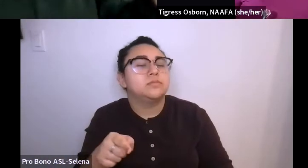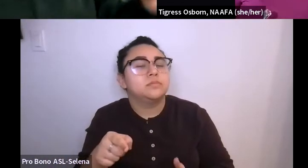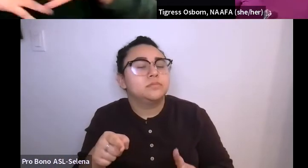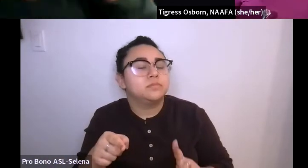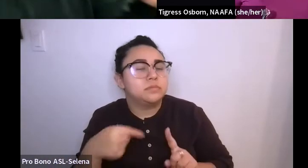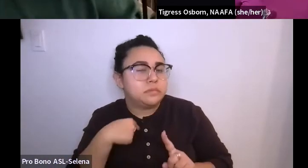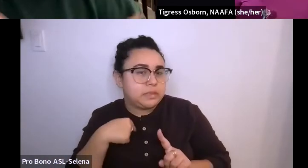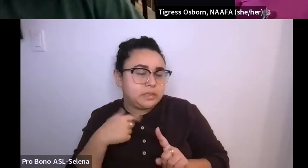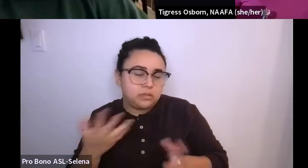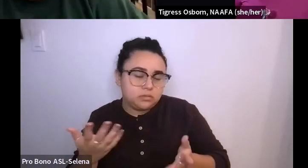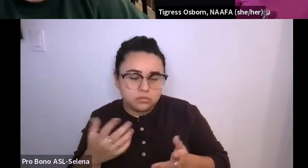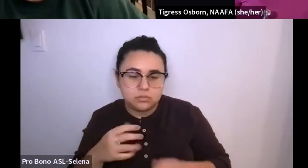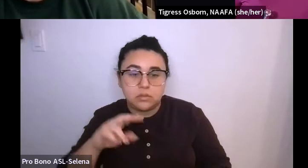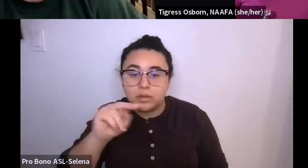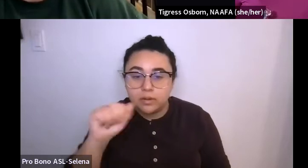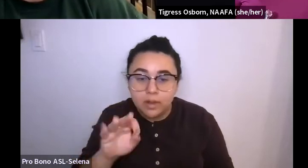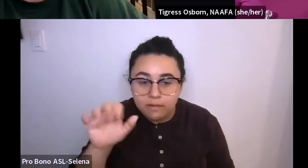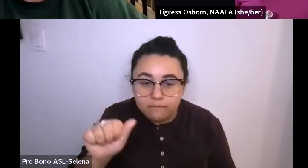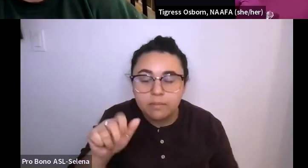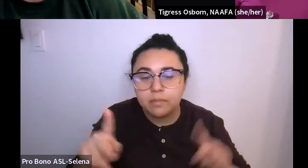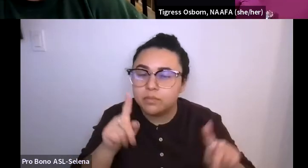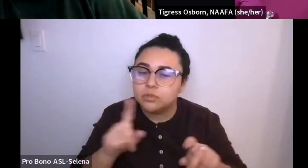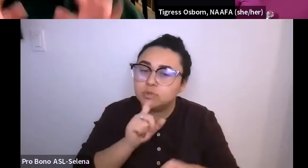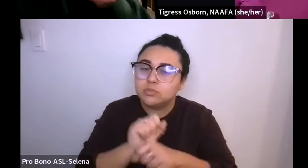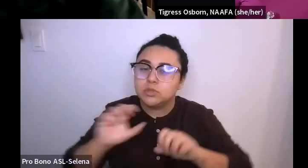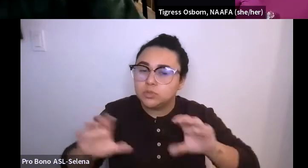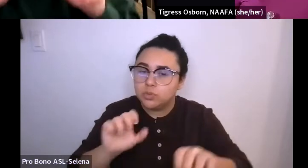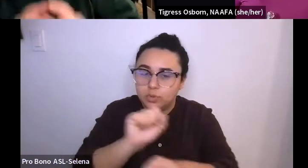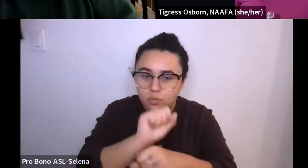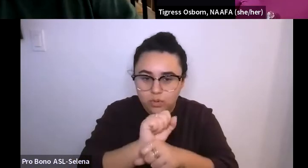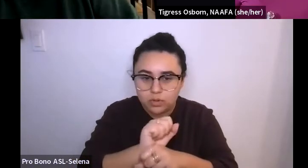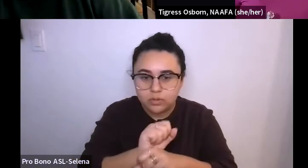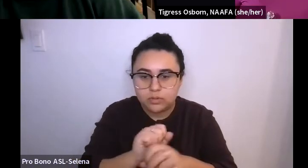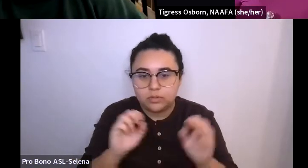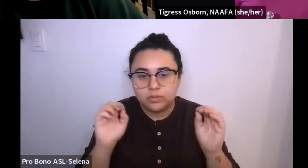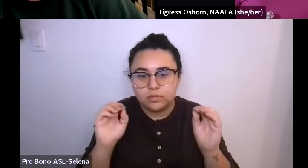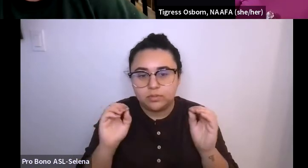like NAAFA, like, you know, people who are actually doing the work, the more sort of